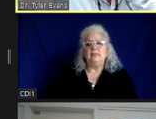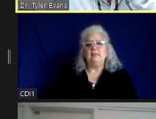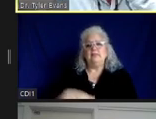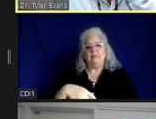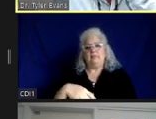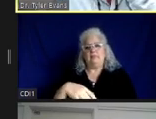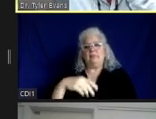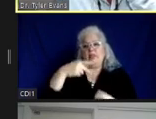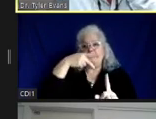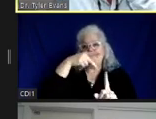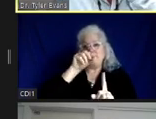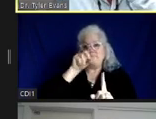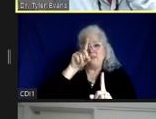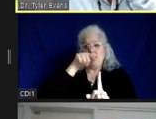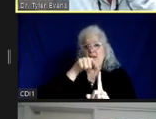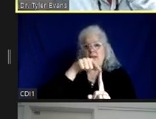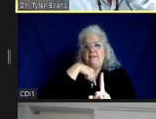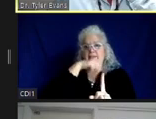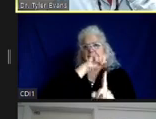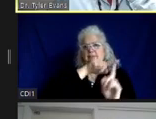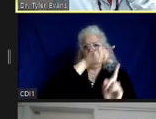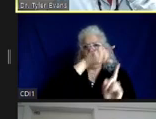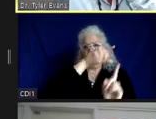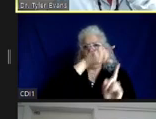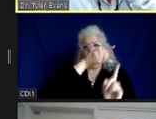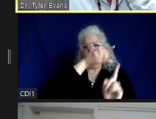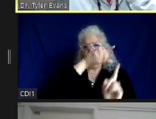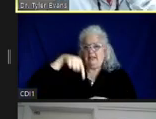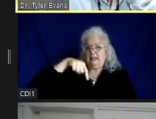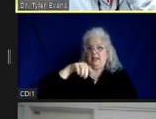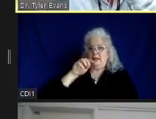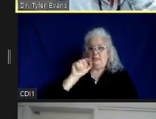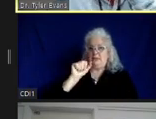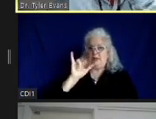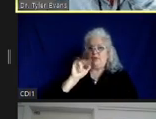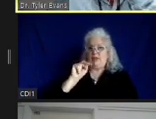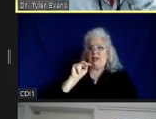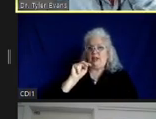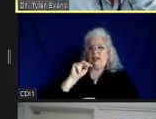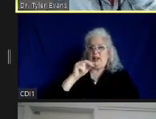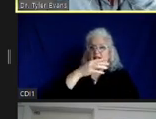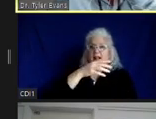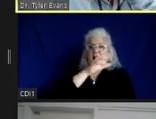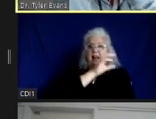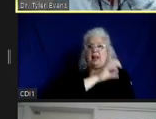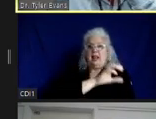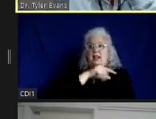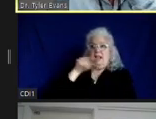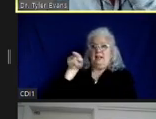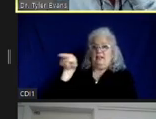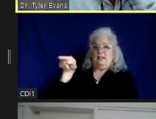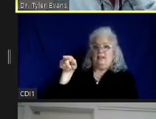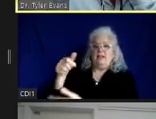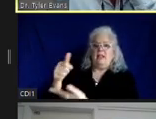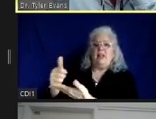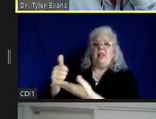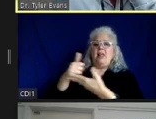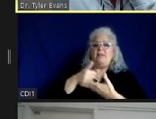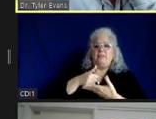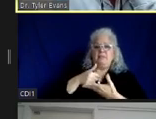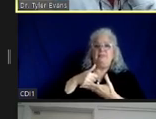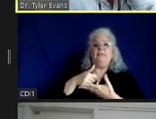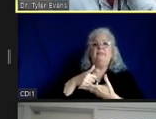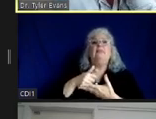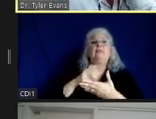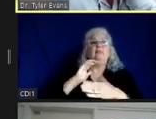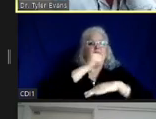us to provide you know, another point or pod over at the Kerner campus by the canal.